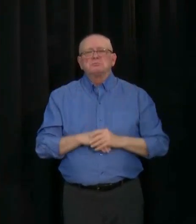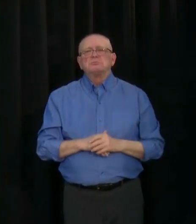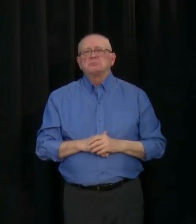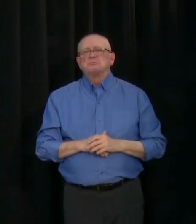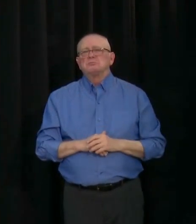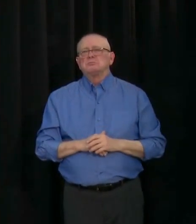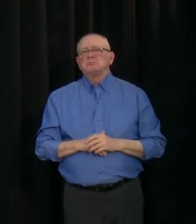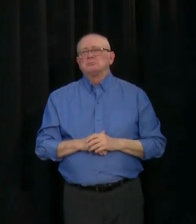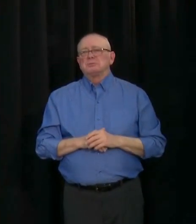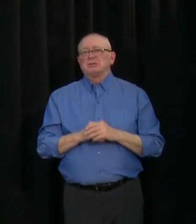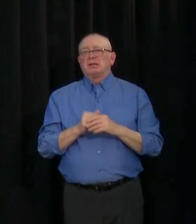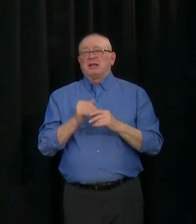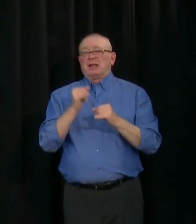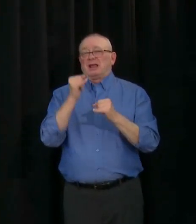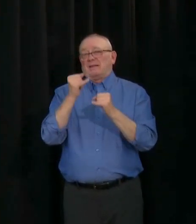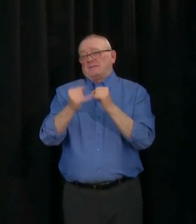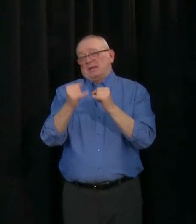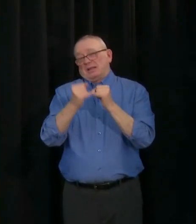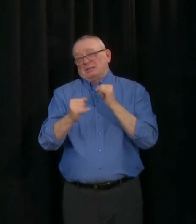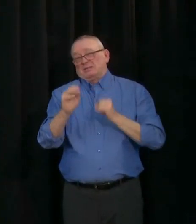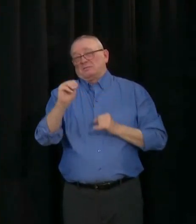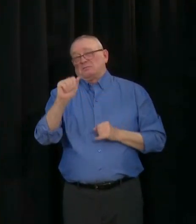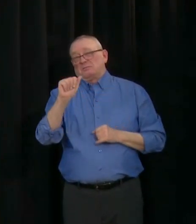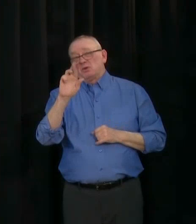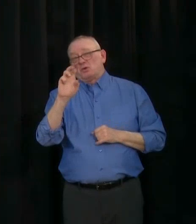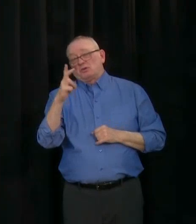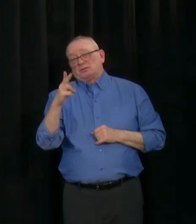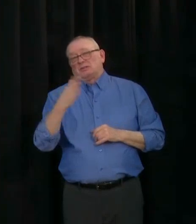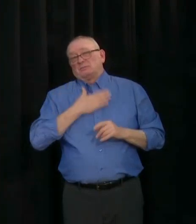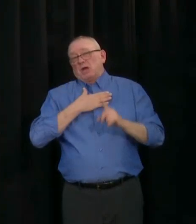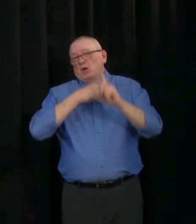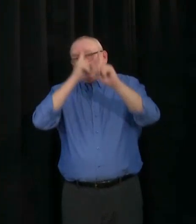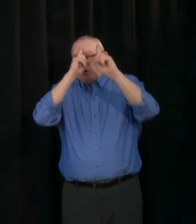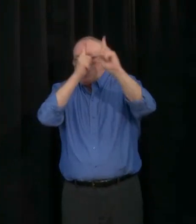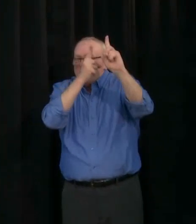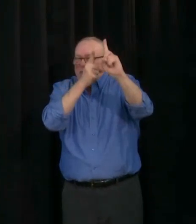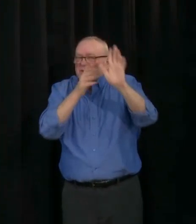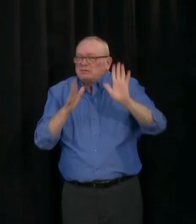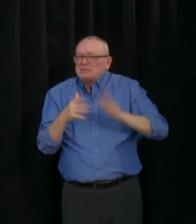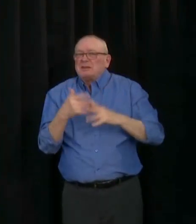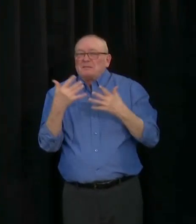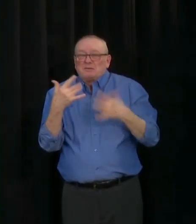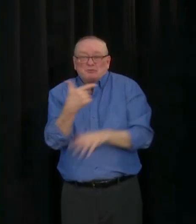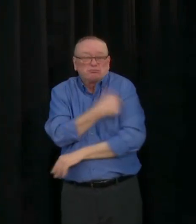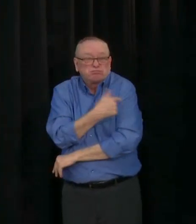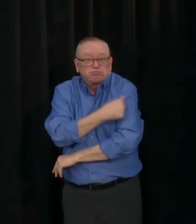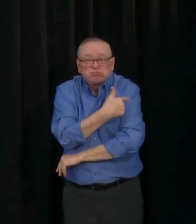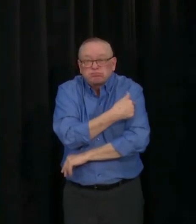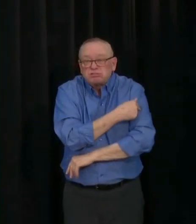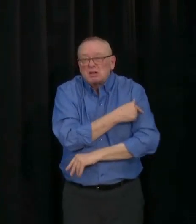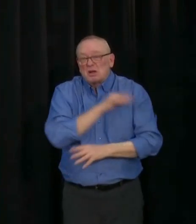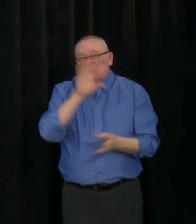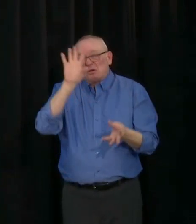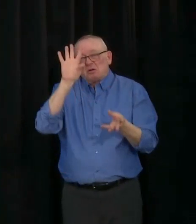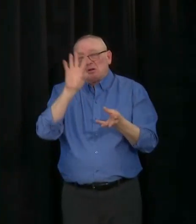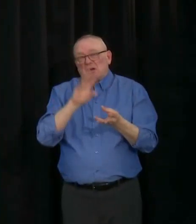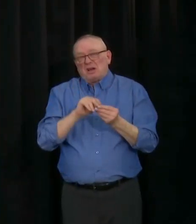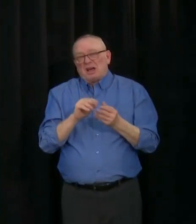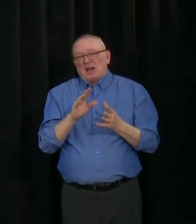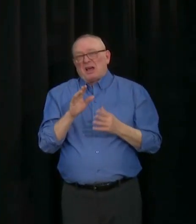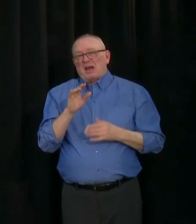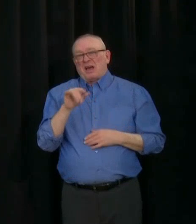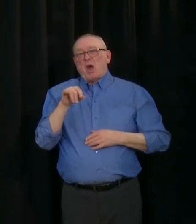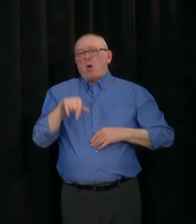our population, including the most vulnerable, the very elderly and frail, seniors in nursing